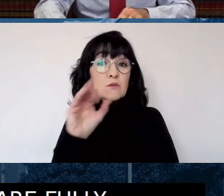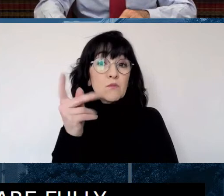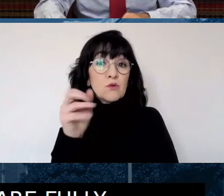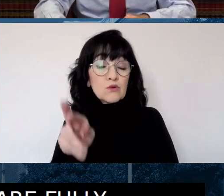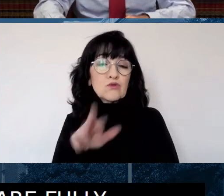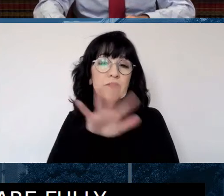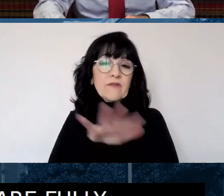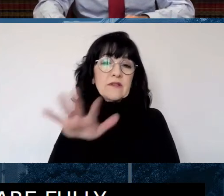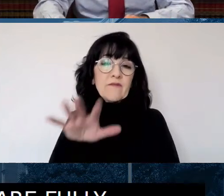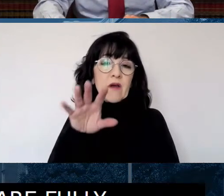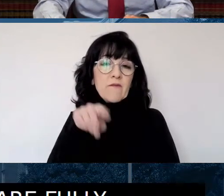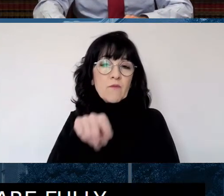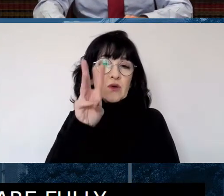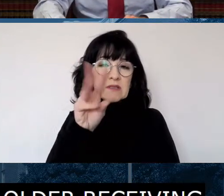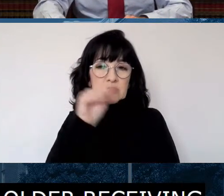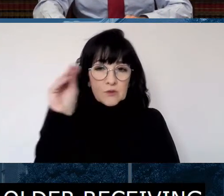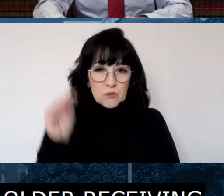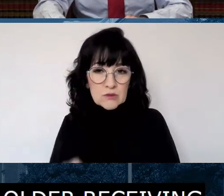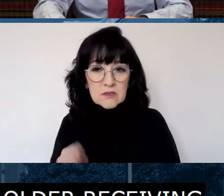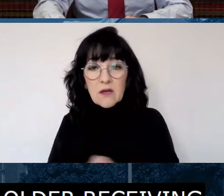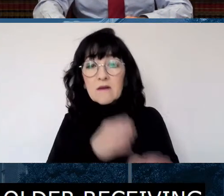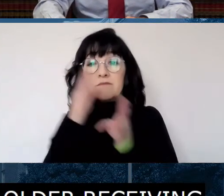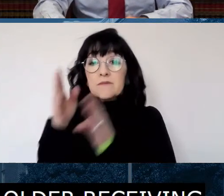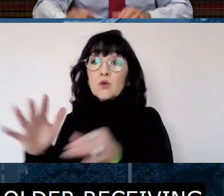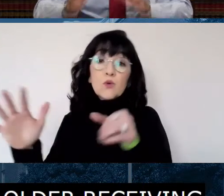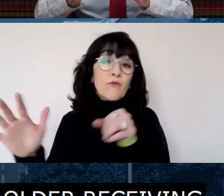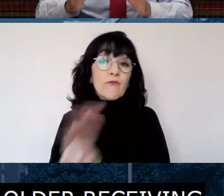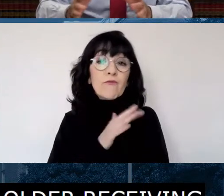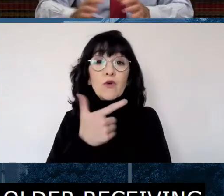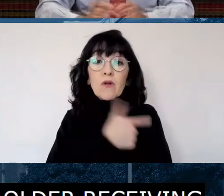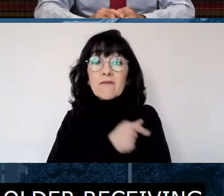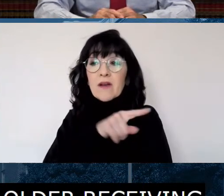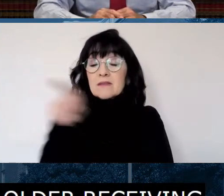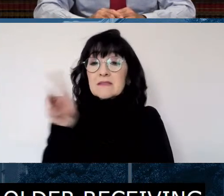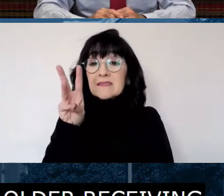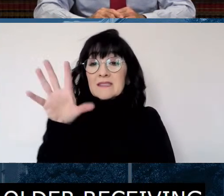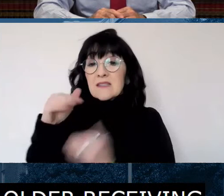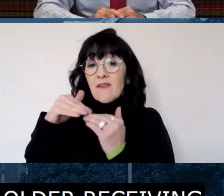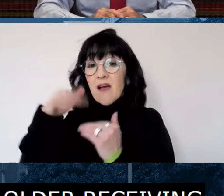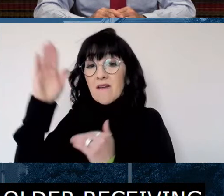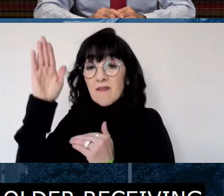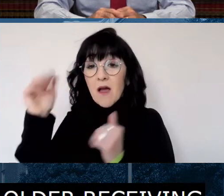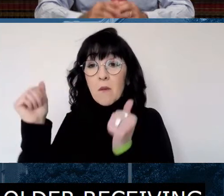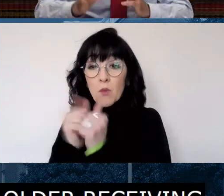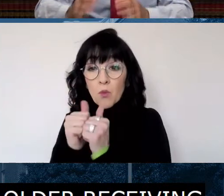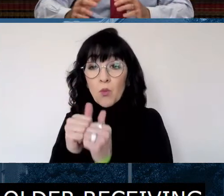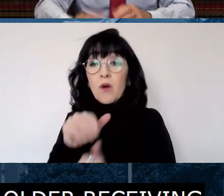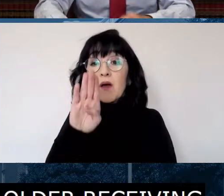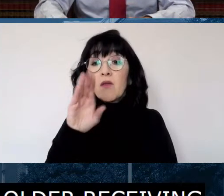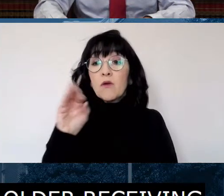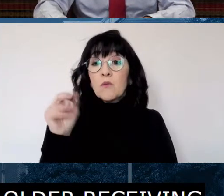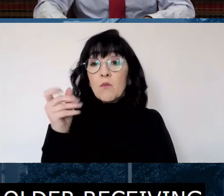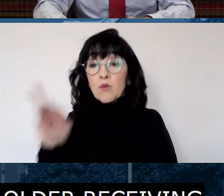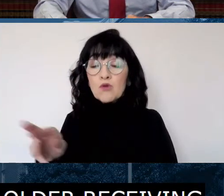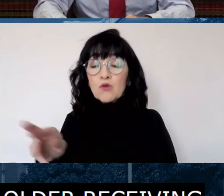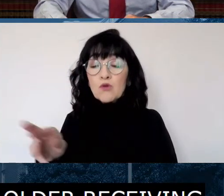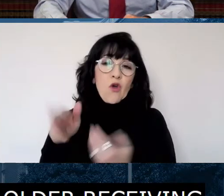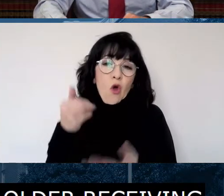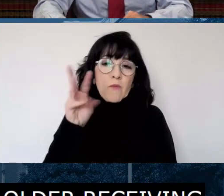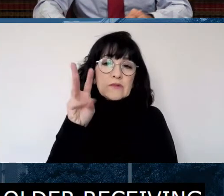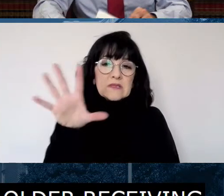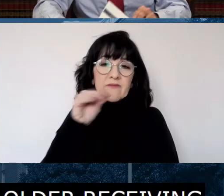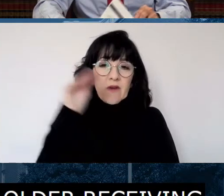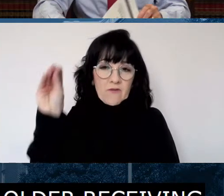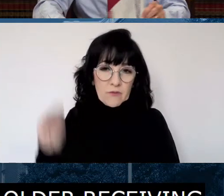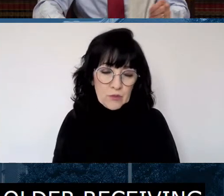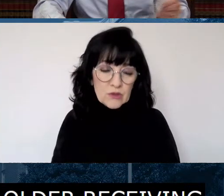65 and older. So we need to get more Delawareans boosted, and we know we can affect that hospital number. We know that we can